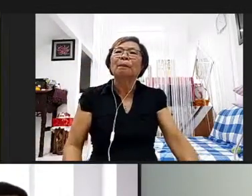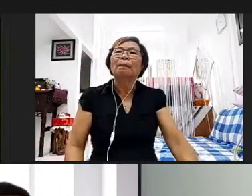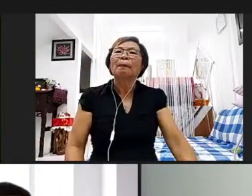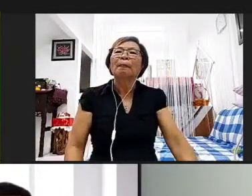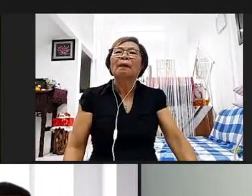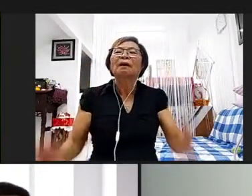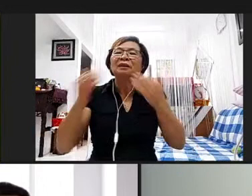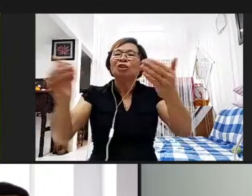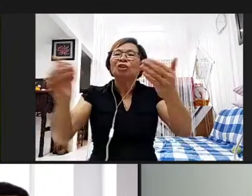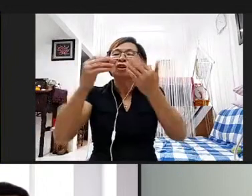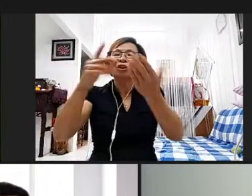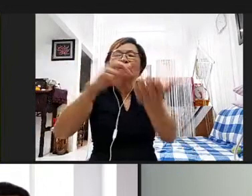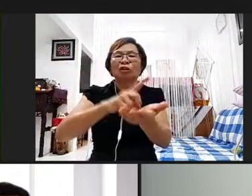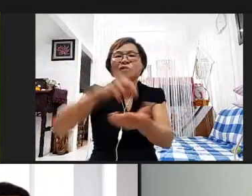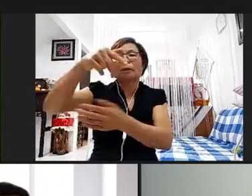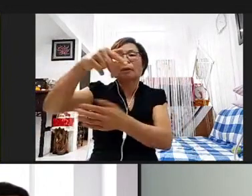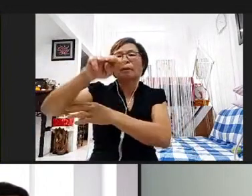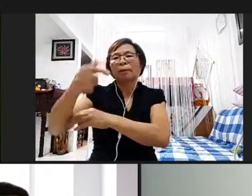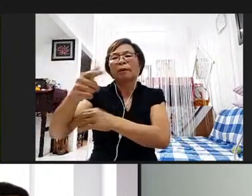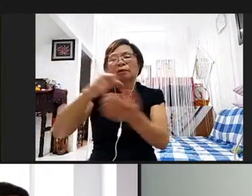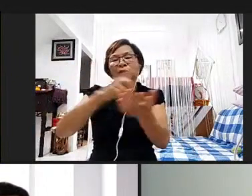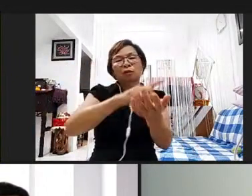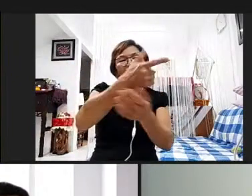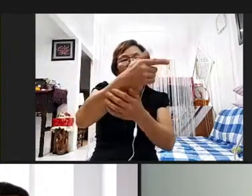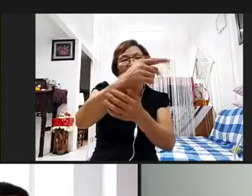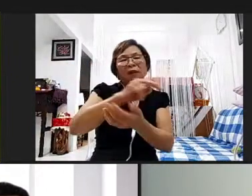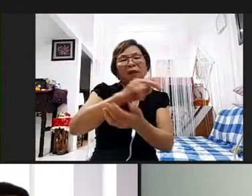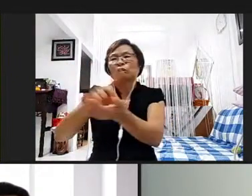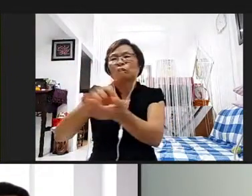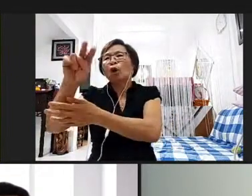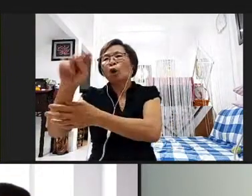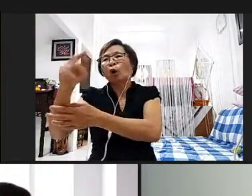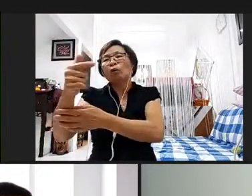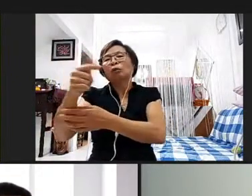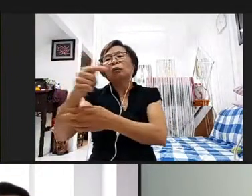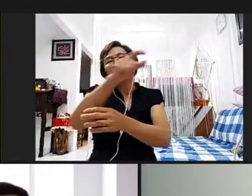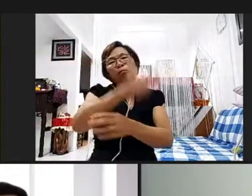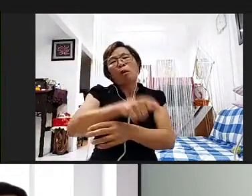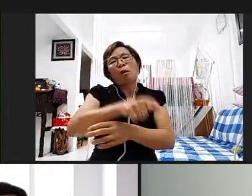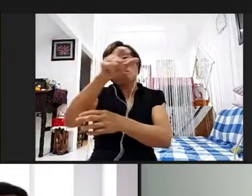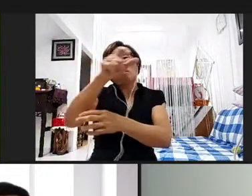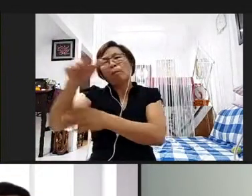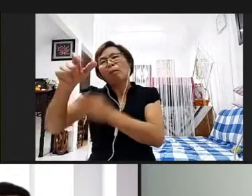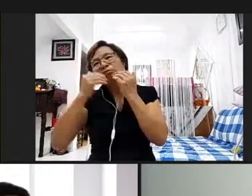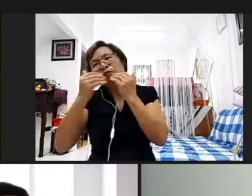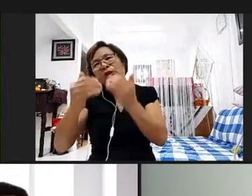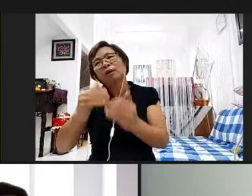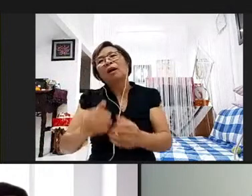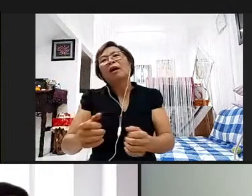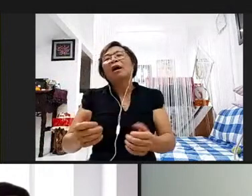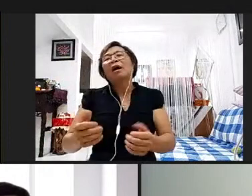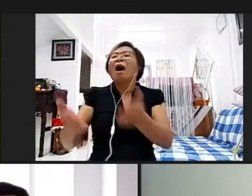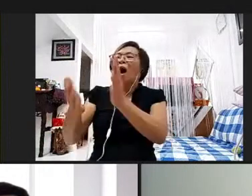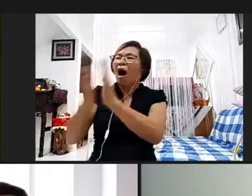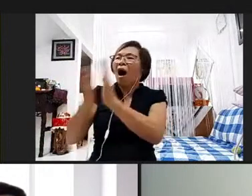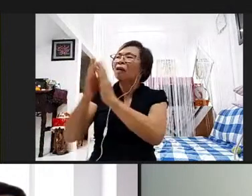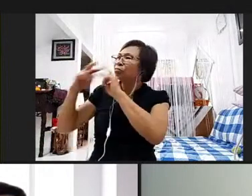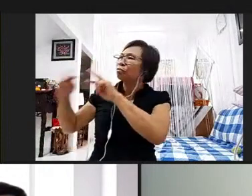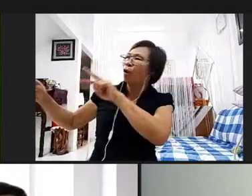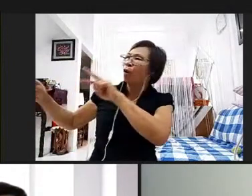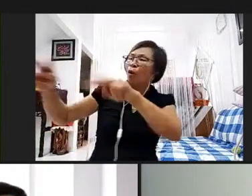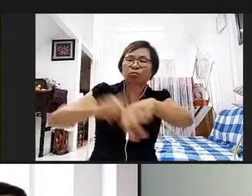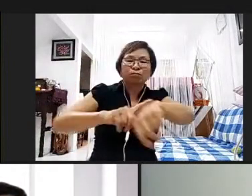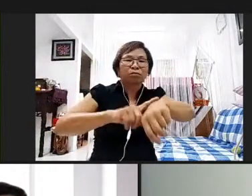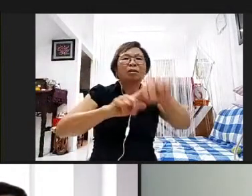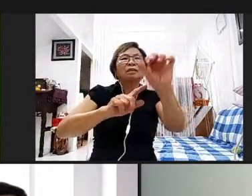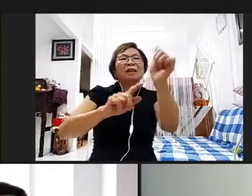you, Dr. Pang, Dr. Gan, and Dr. Ong. And need the permission from the audience. We have overshoot our